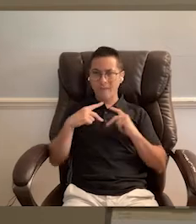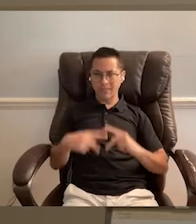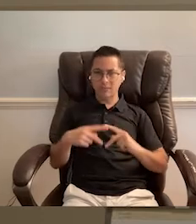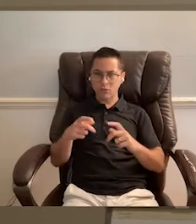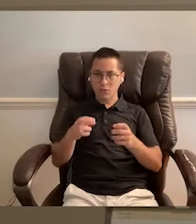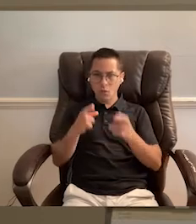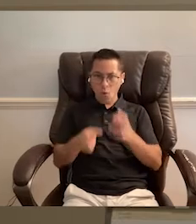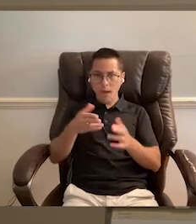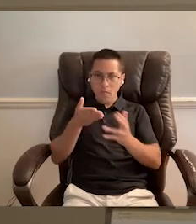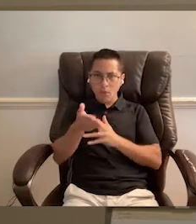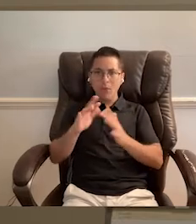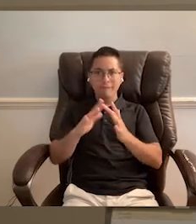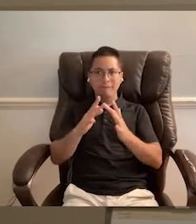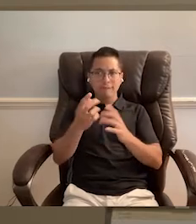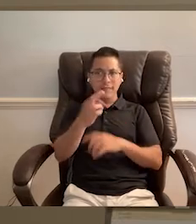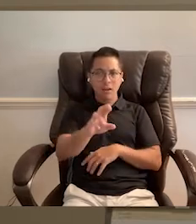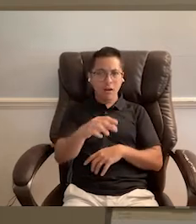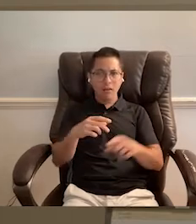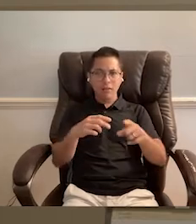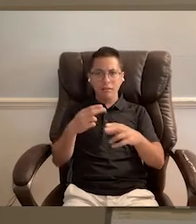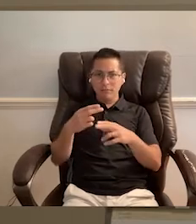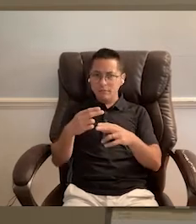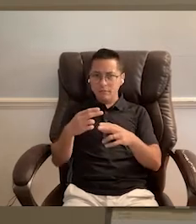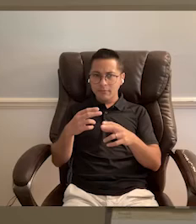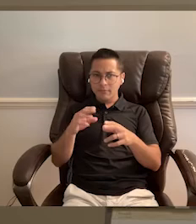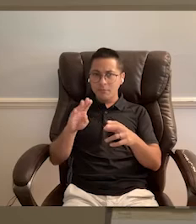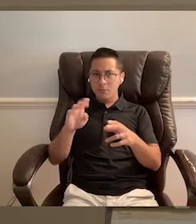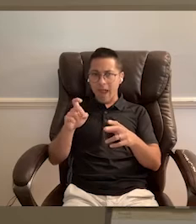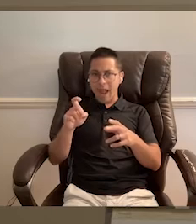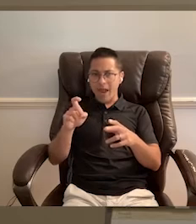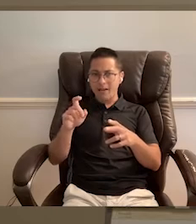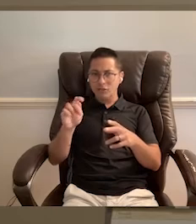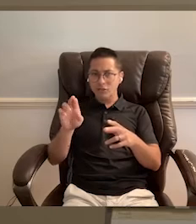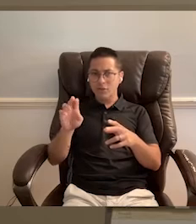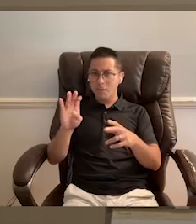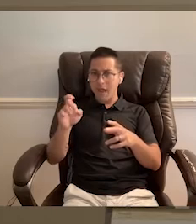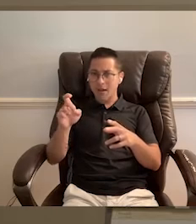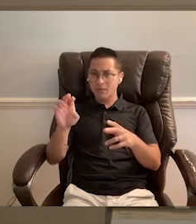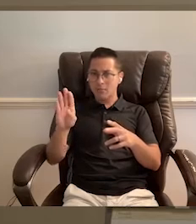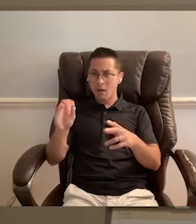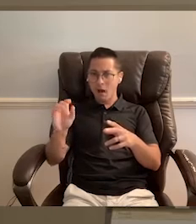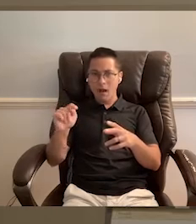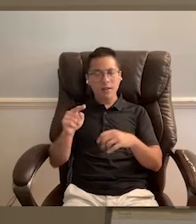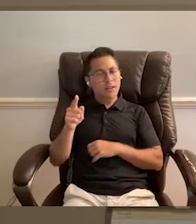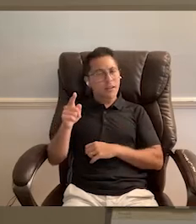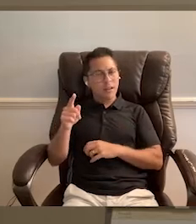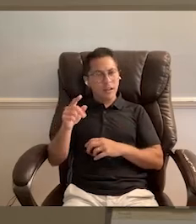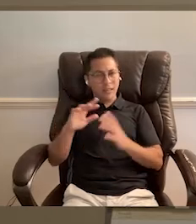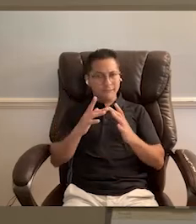that's the VR for VR project. Let me move on to wheelchair-mounted robotic arm. I'm going to talk quickly about this. So we designed a robotic arm from the